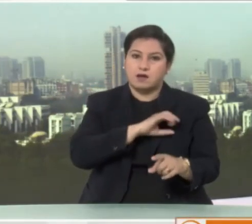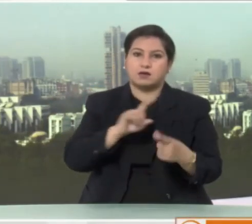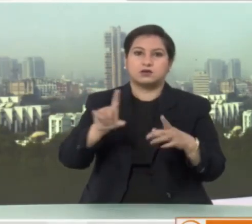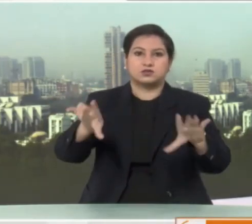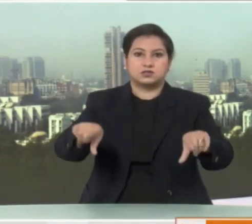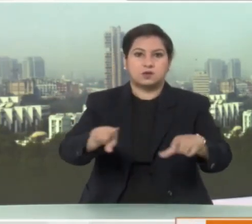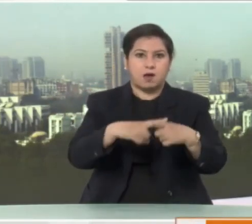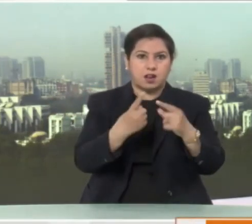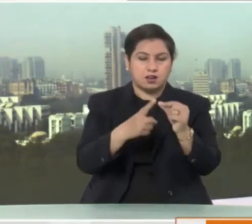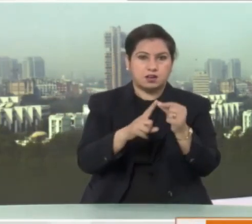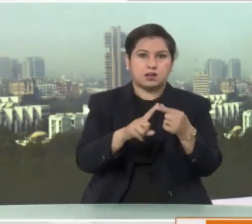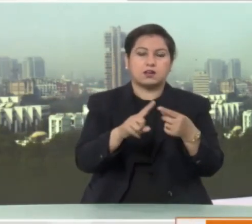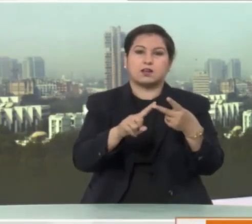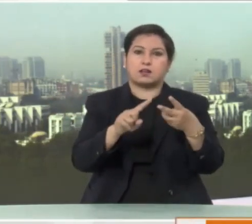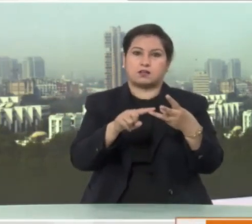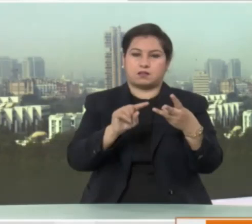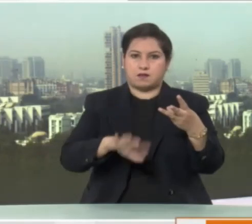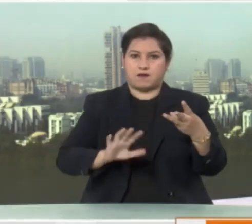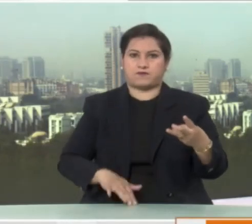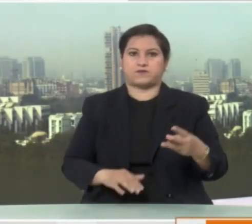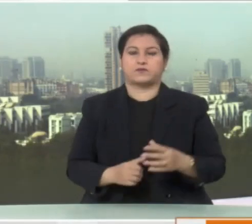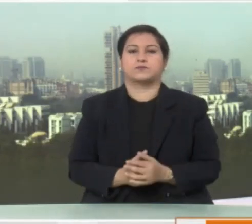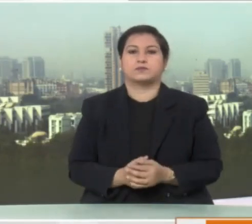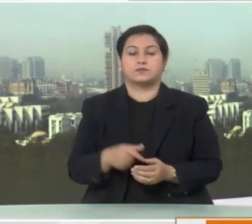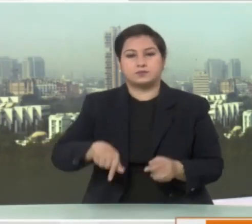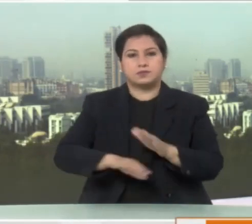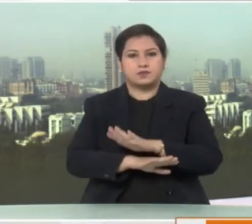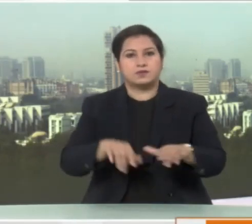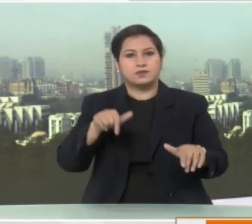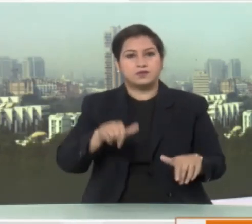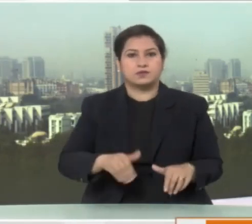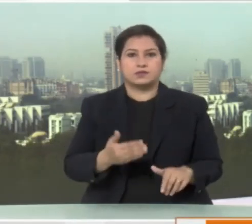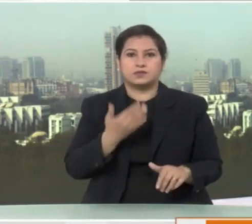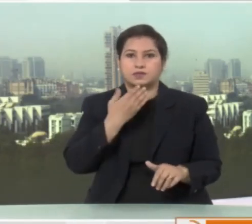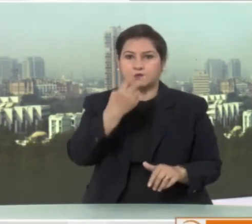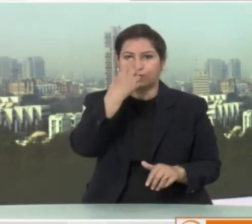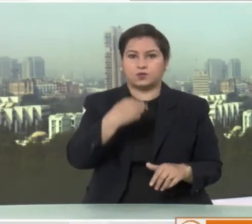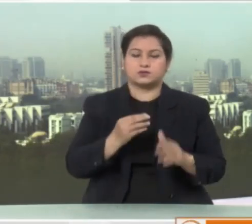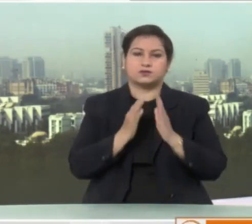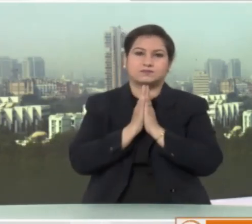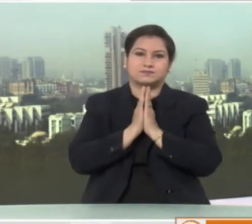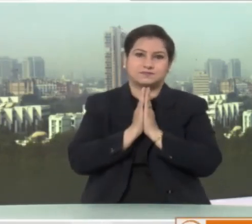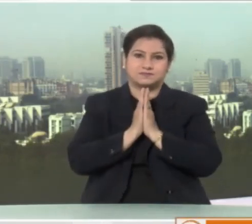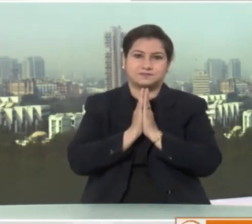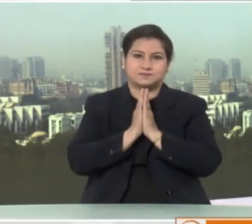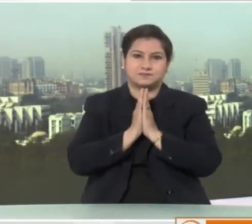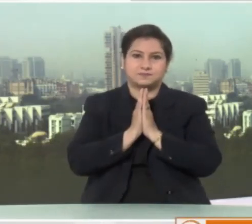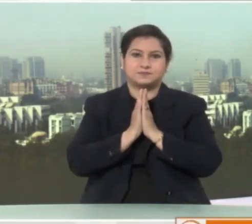Argentina. That's it in this edition of the News Cesar. Thanks for watching. Namaskar.